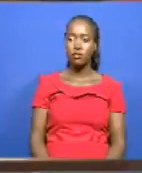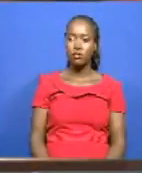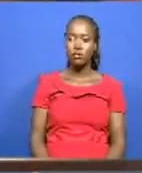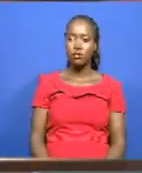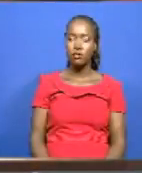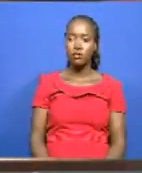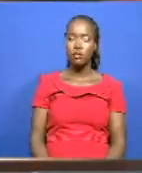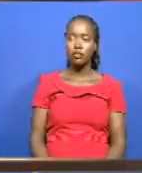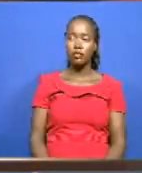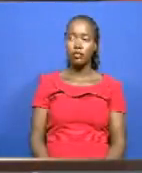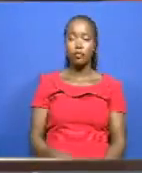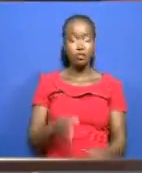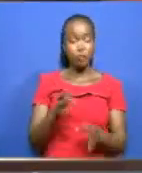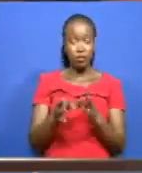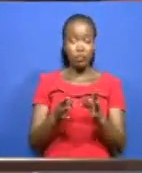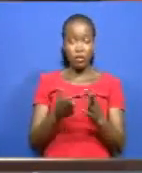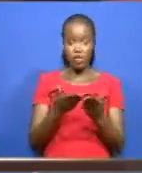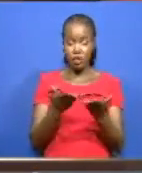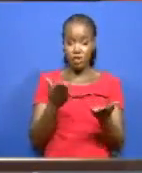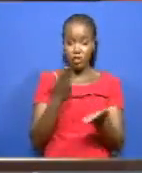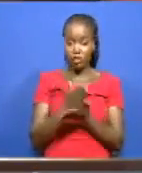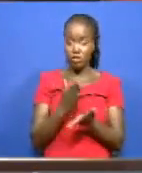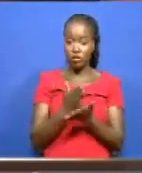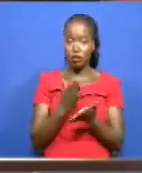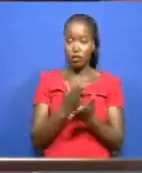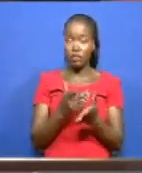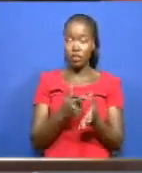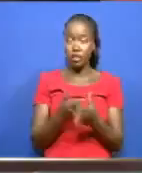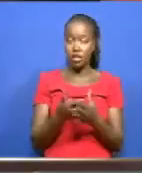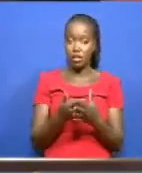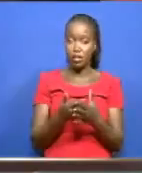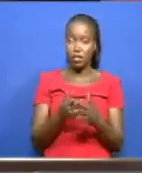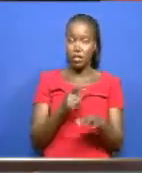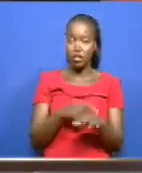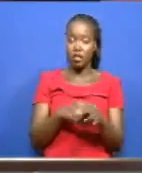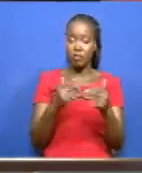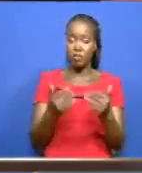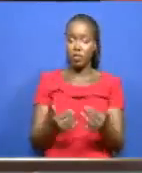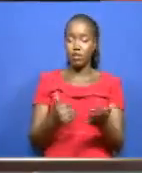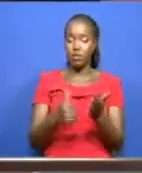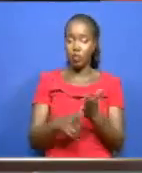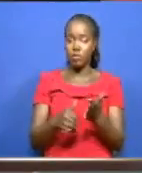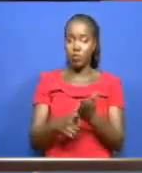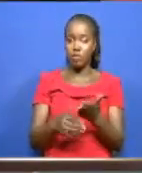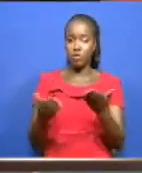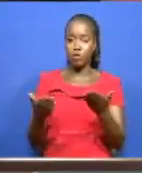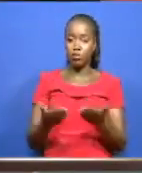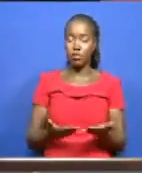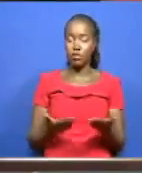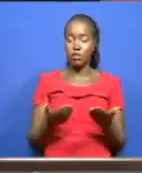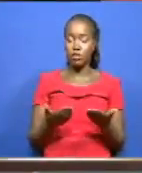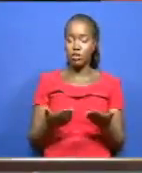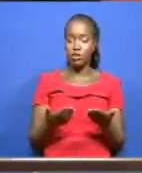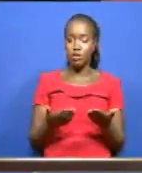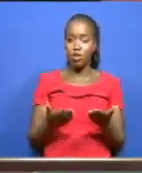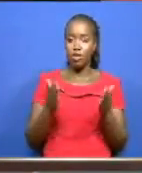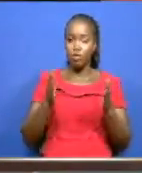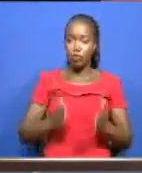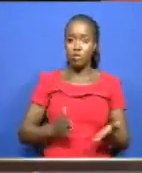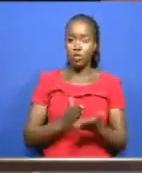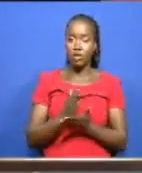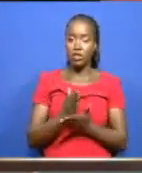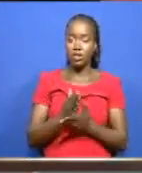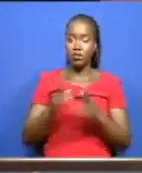If at all this incident is true, then I think it is time that the issue is taken up by the Kenya National Commission on Human Rights